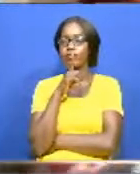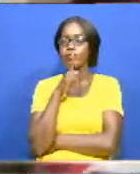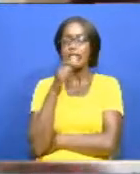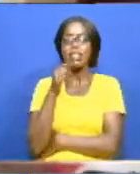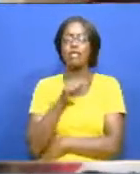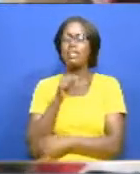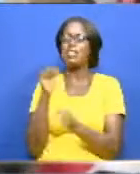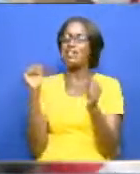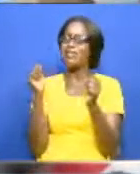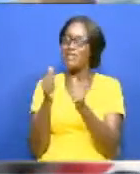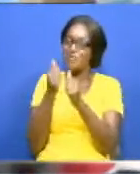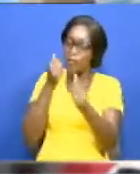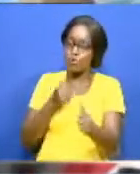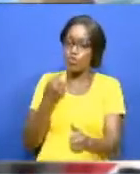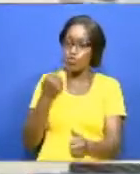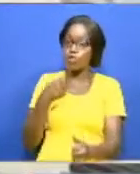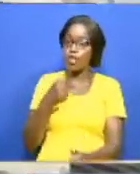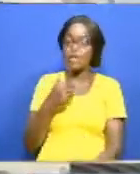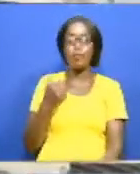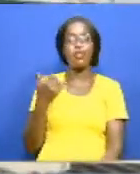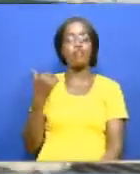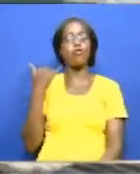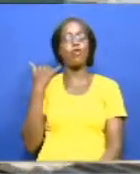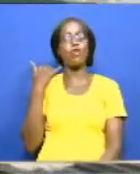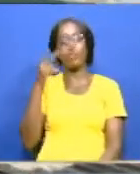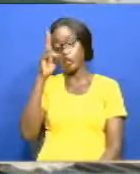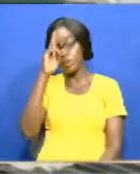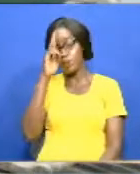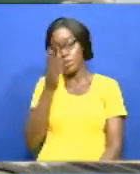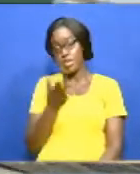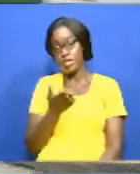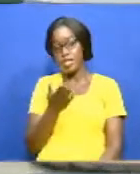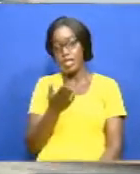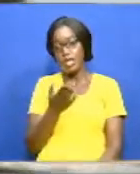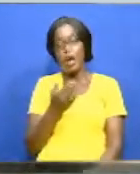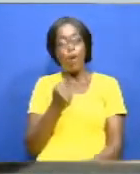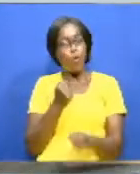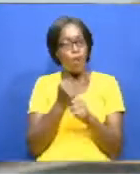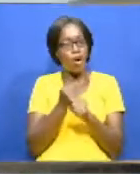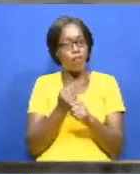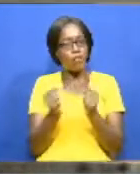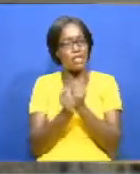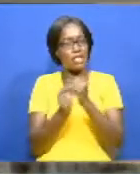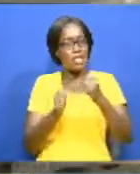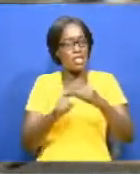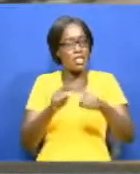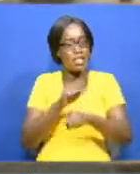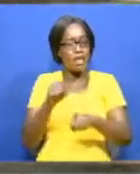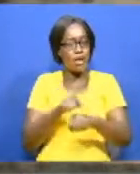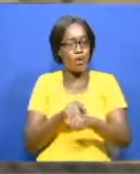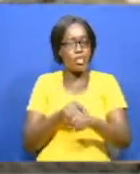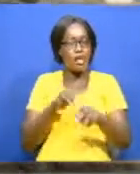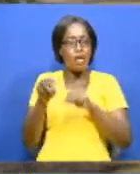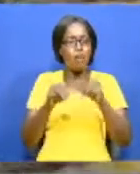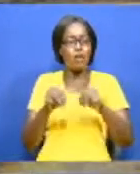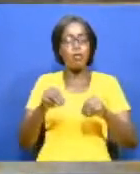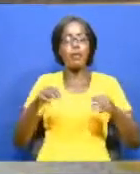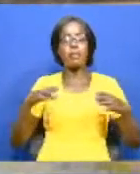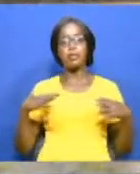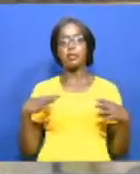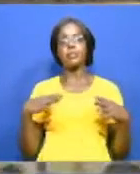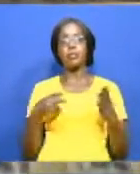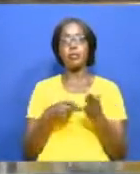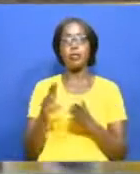us. Now they've called the police. The workers say despite working for 16 hours, the management has been reluctant to increase their pay